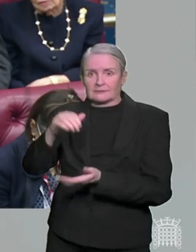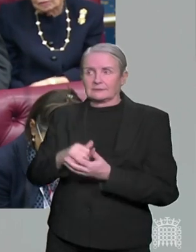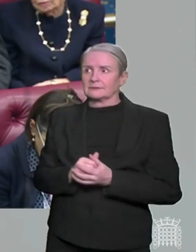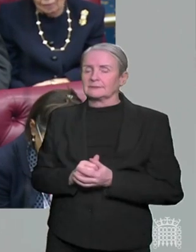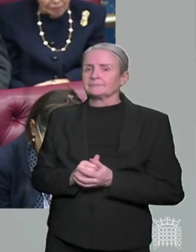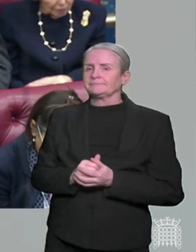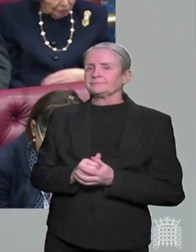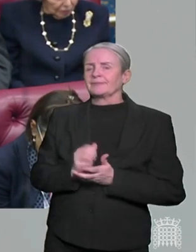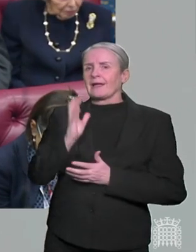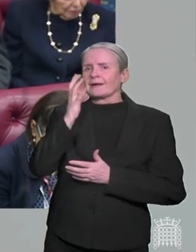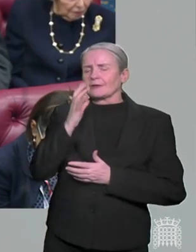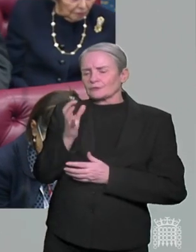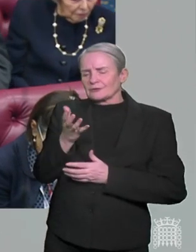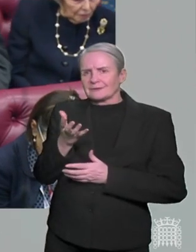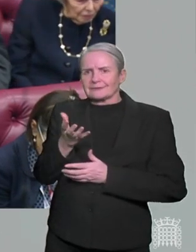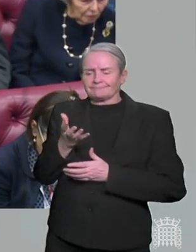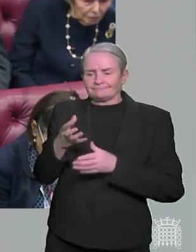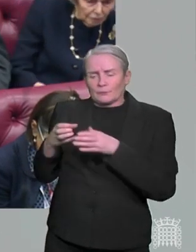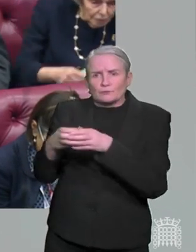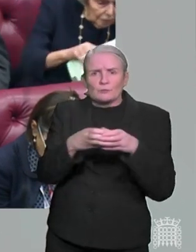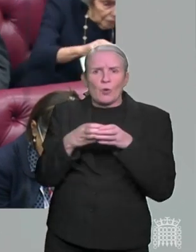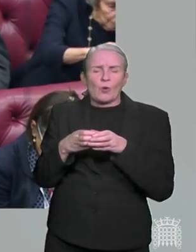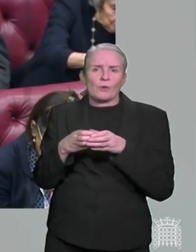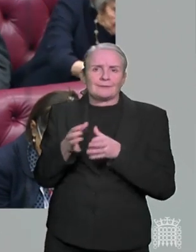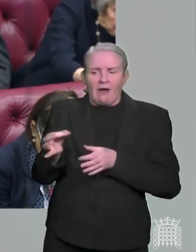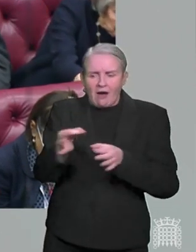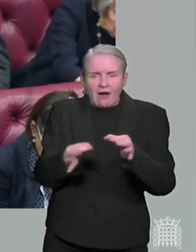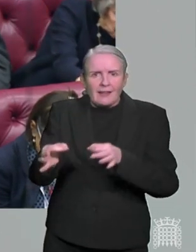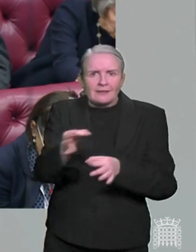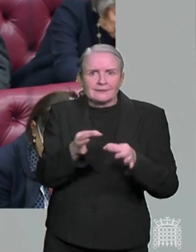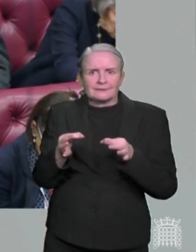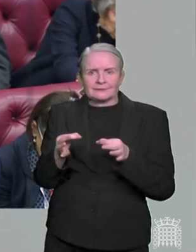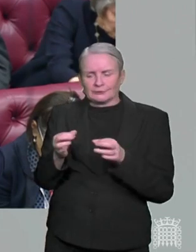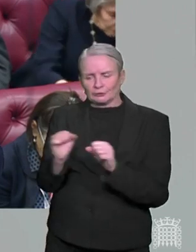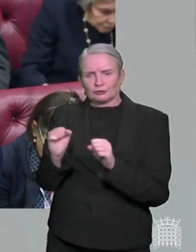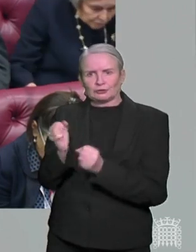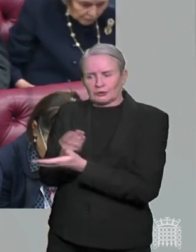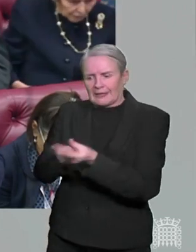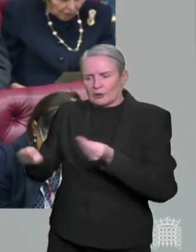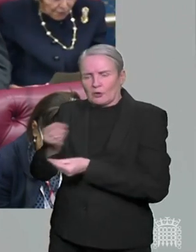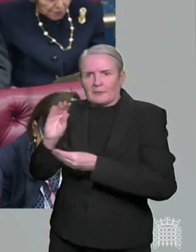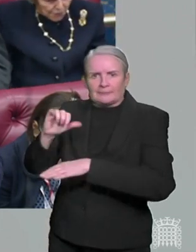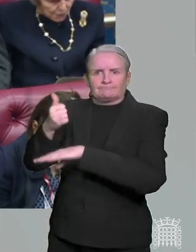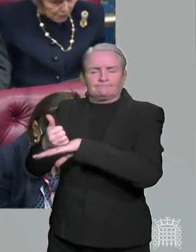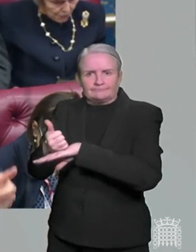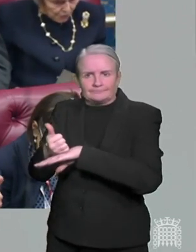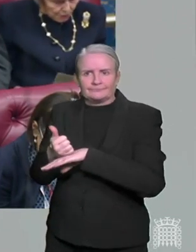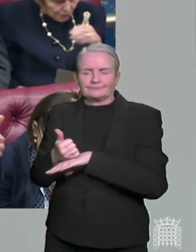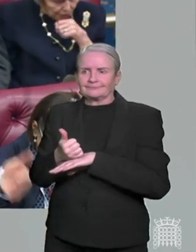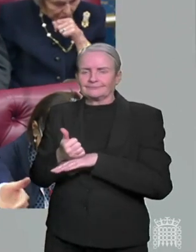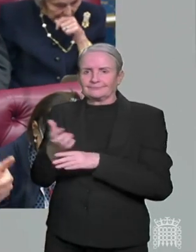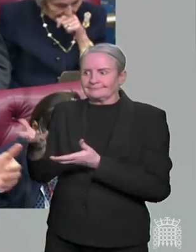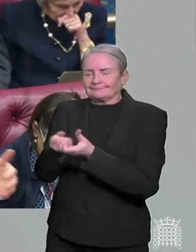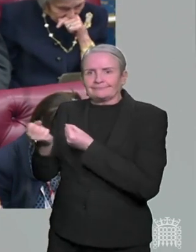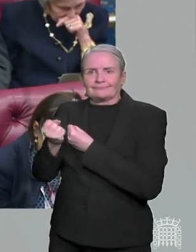small countries, particularly island developing states, not being able to access the money because they don't have the expertise, the lawyers and the bankers